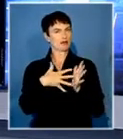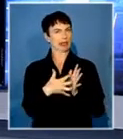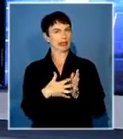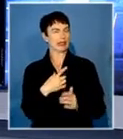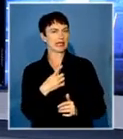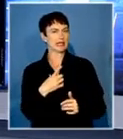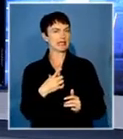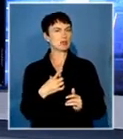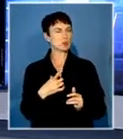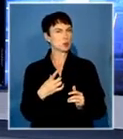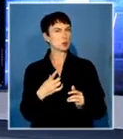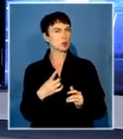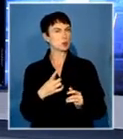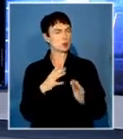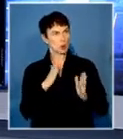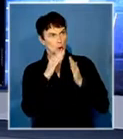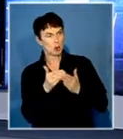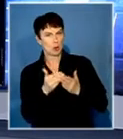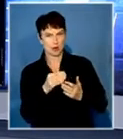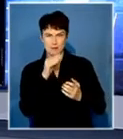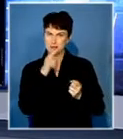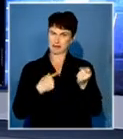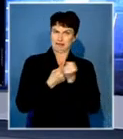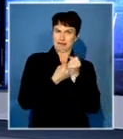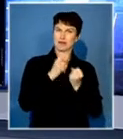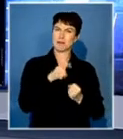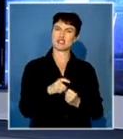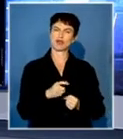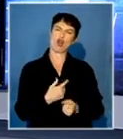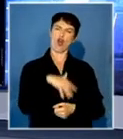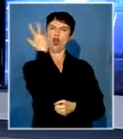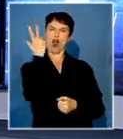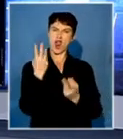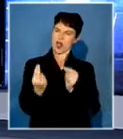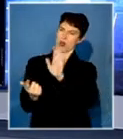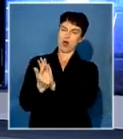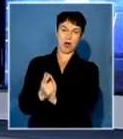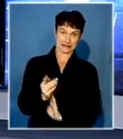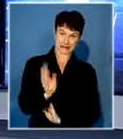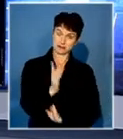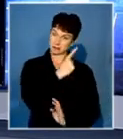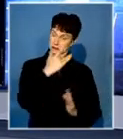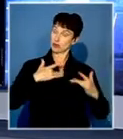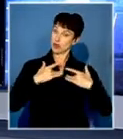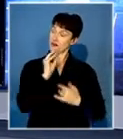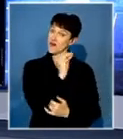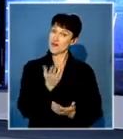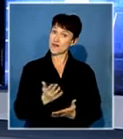bolstering confidence from our investors, not undermining it right now? They obviously are concerned, Minister.